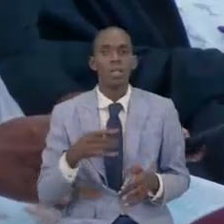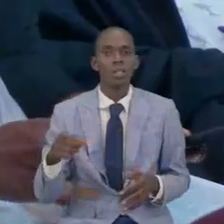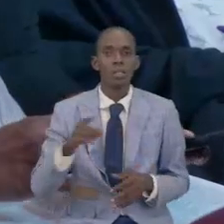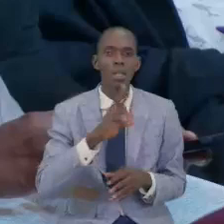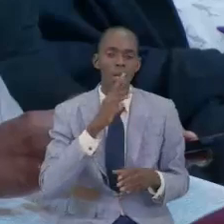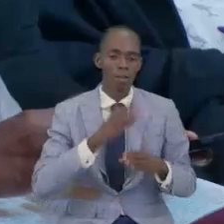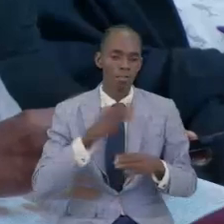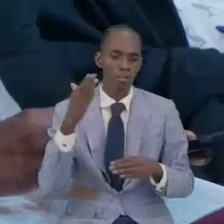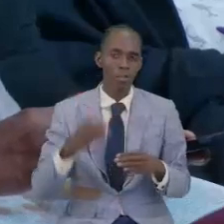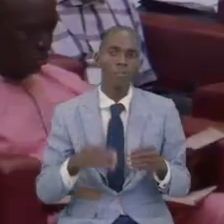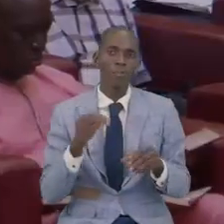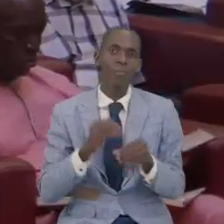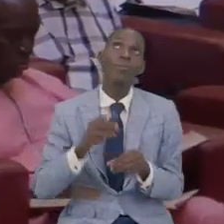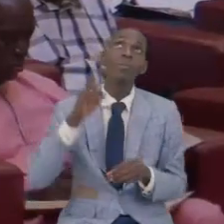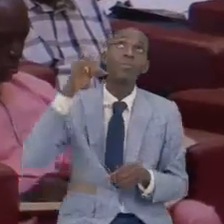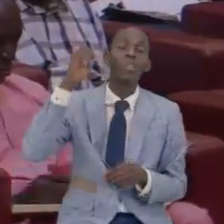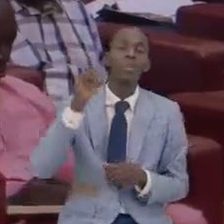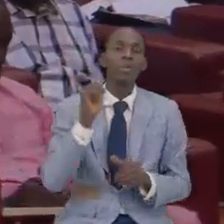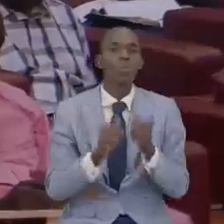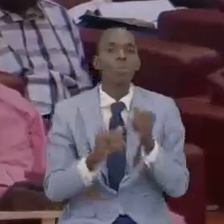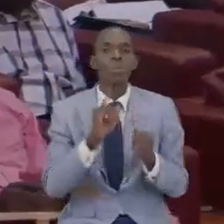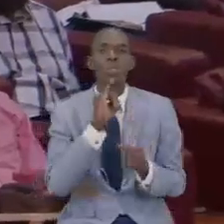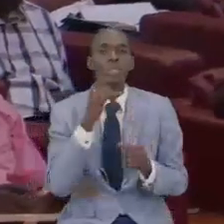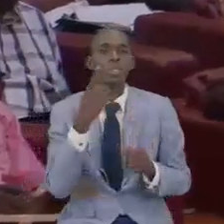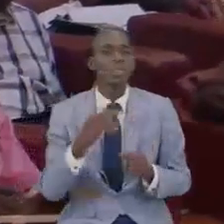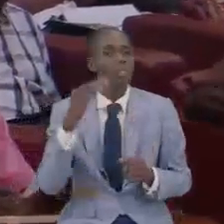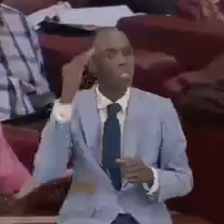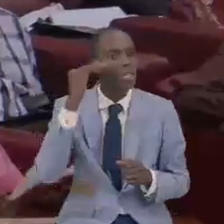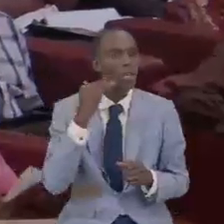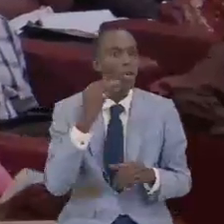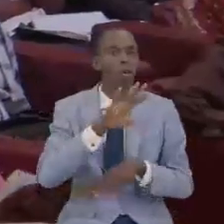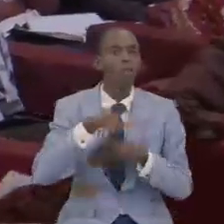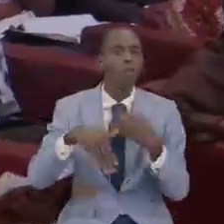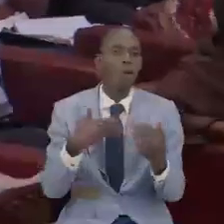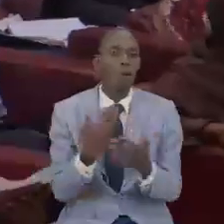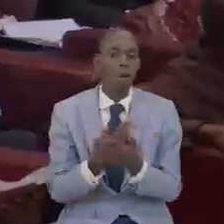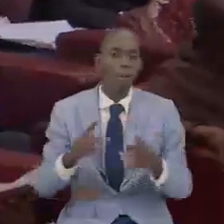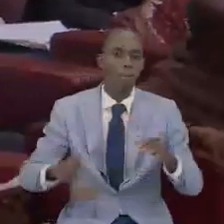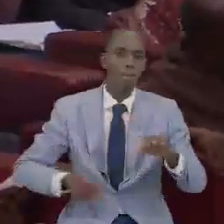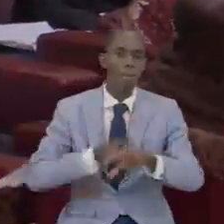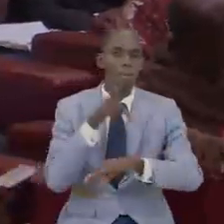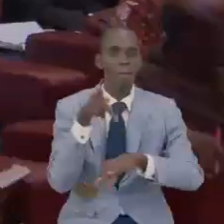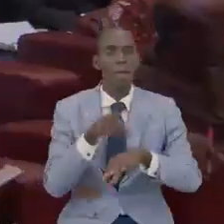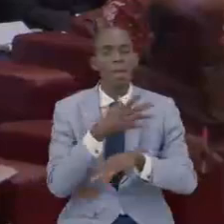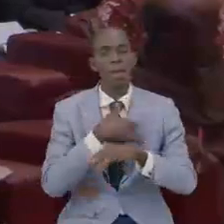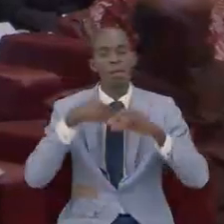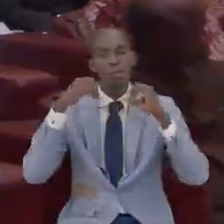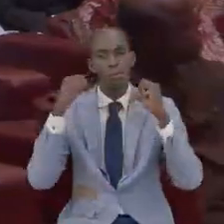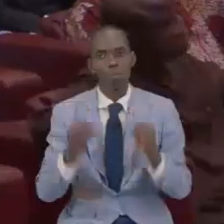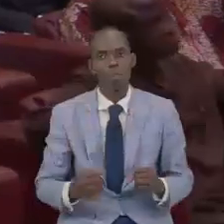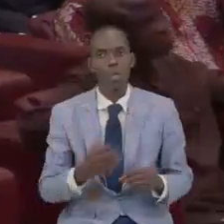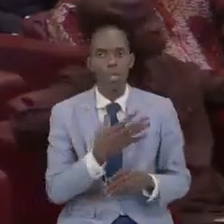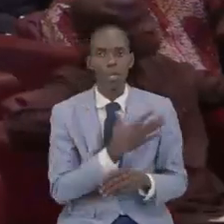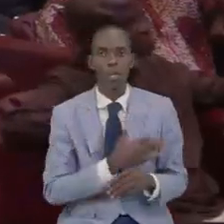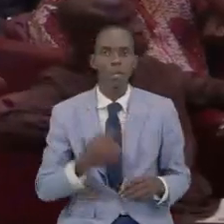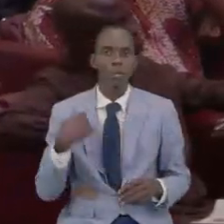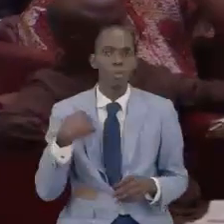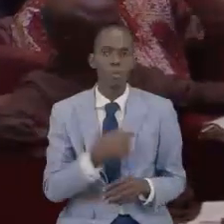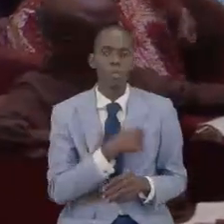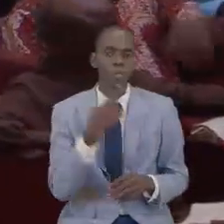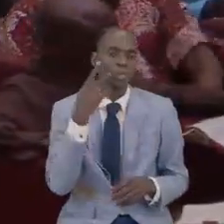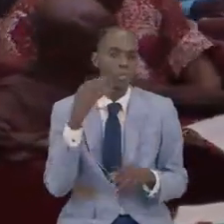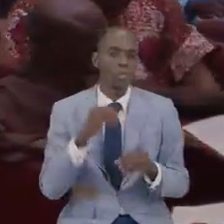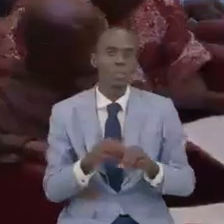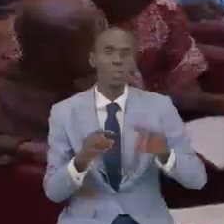him, which is the head of all principality and power. And then we're told in 1 Corinthians